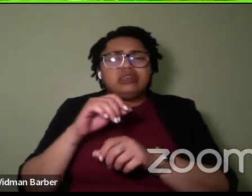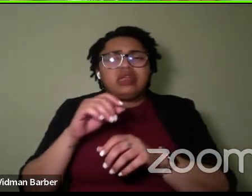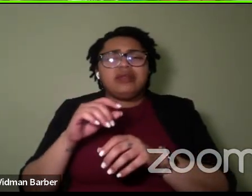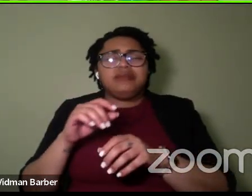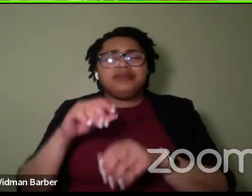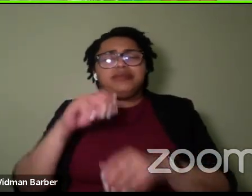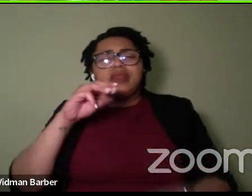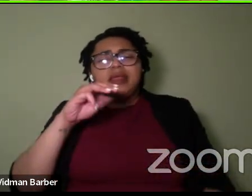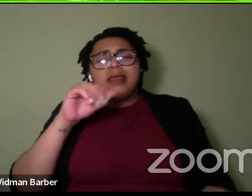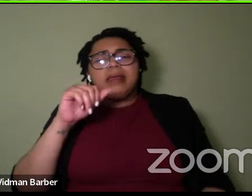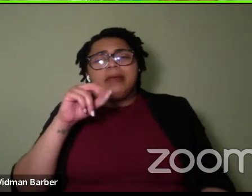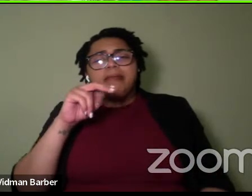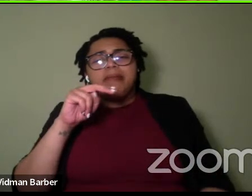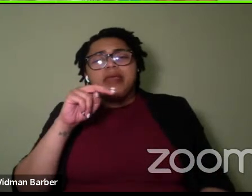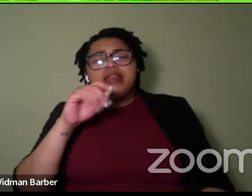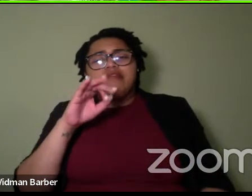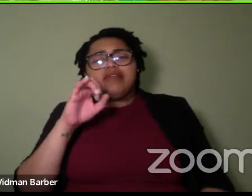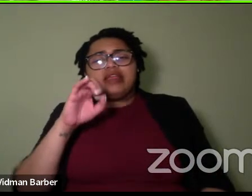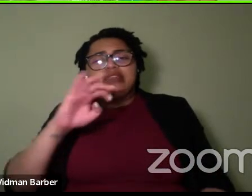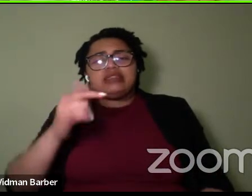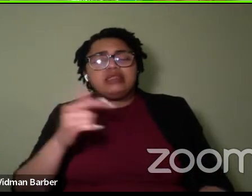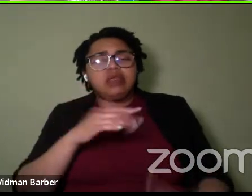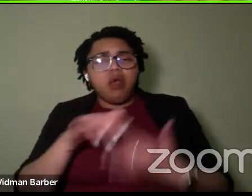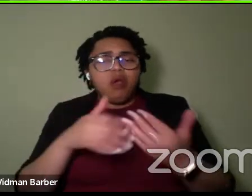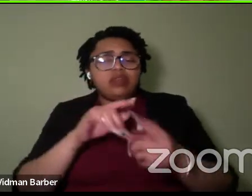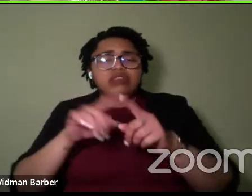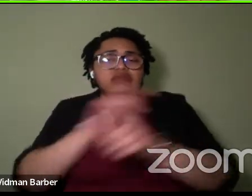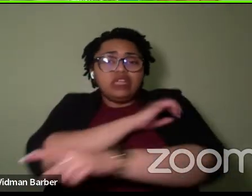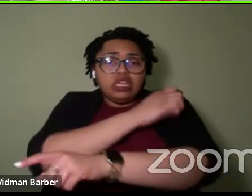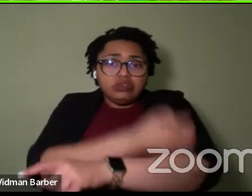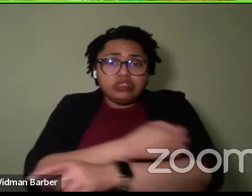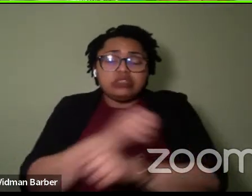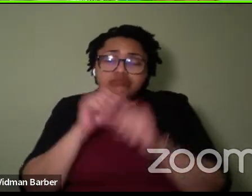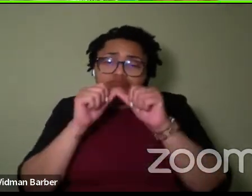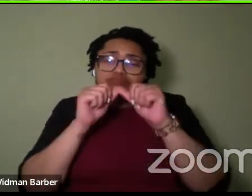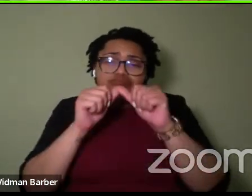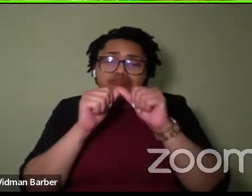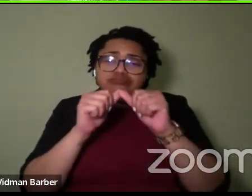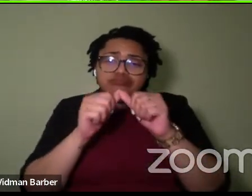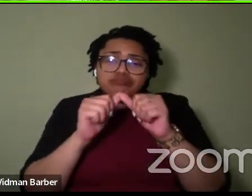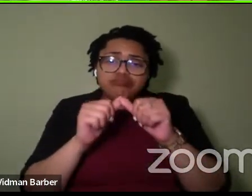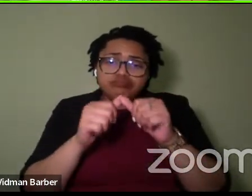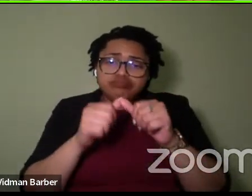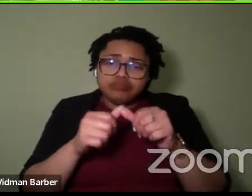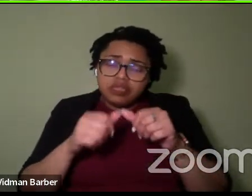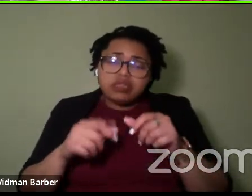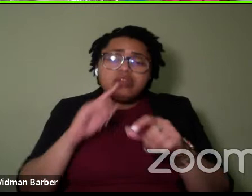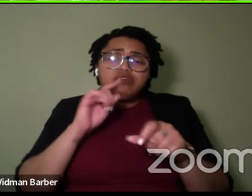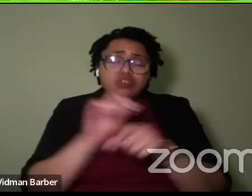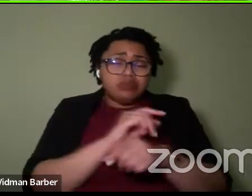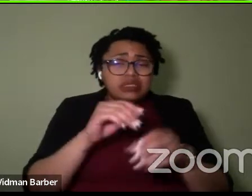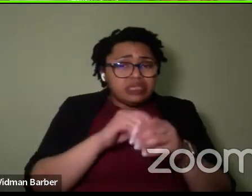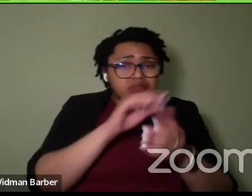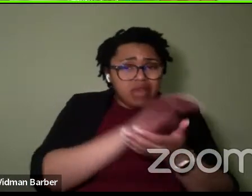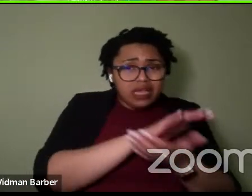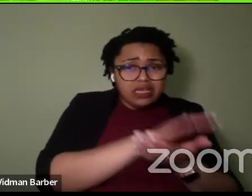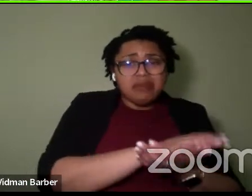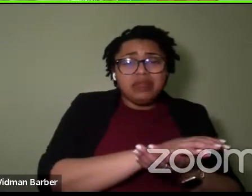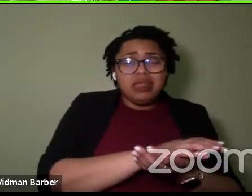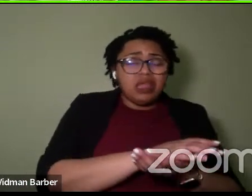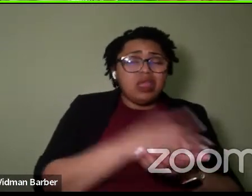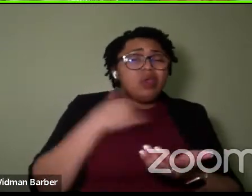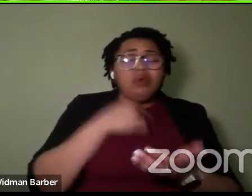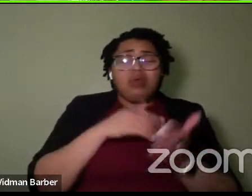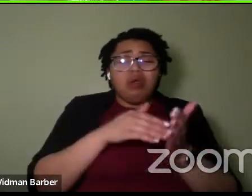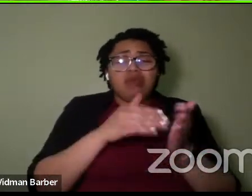allow me to continue persevering, right? Especially in academia where, we are too often the only person that looks like us in those